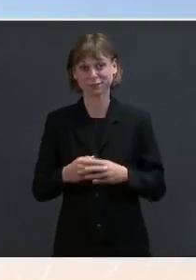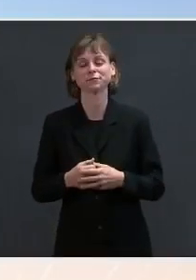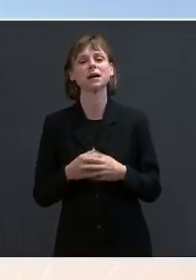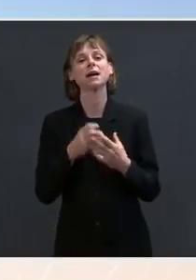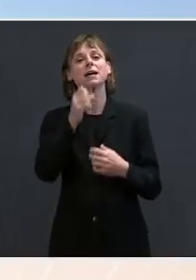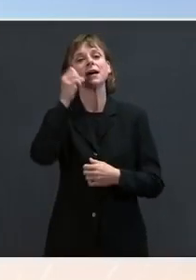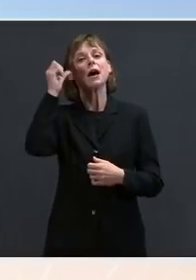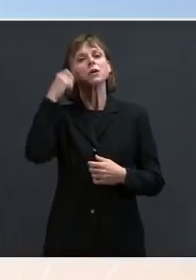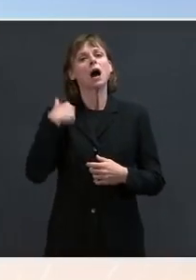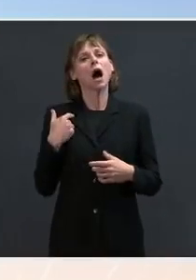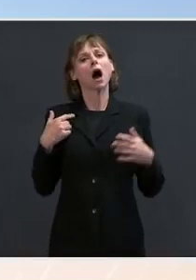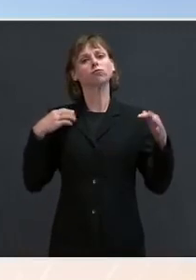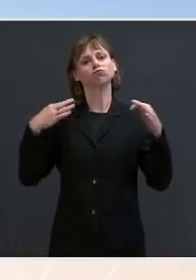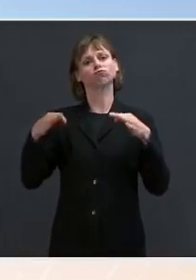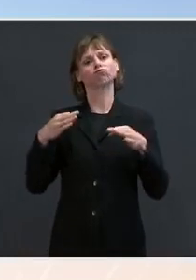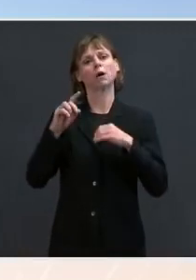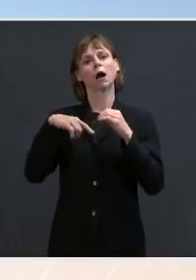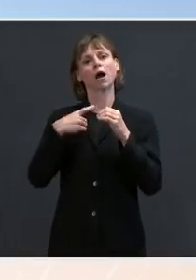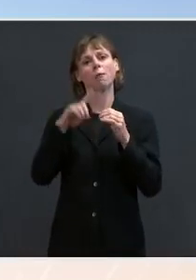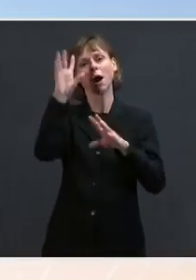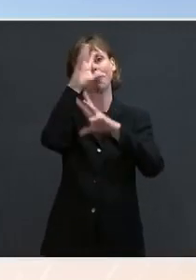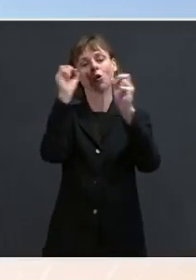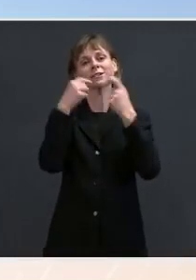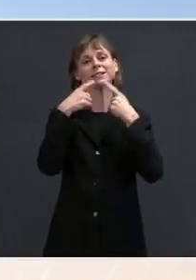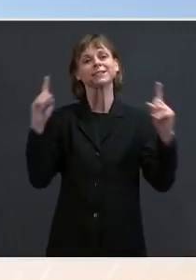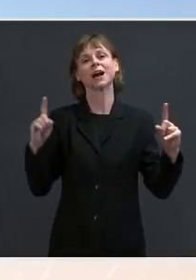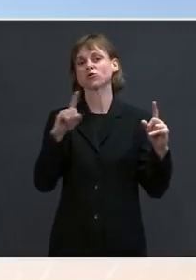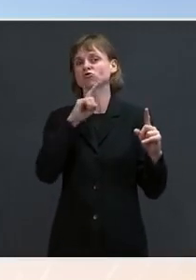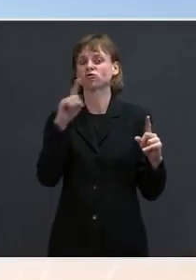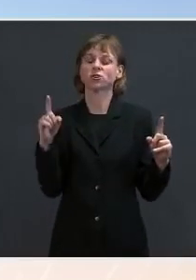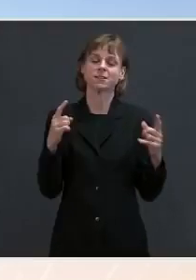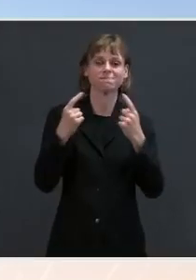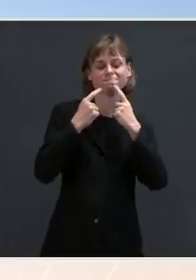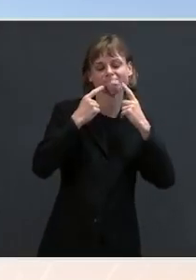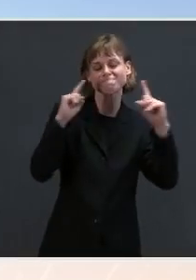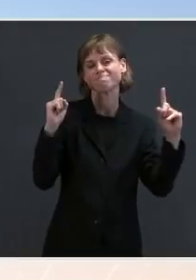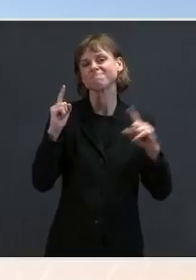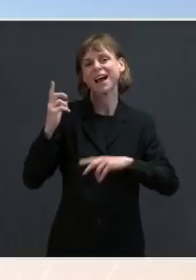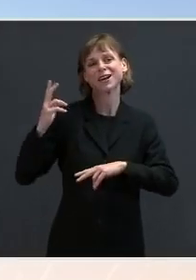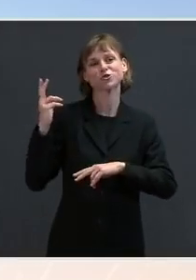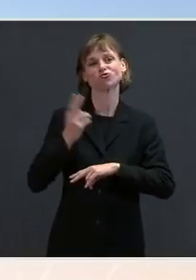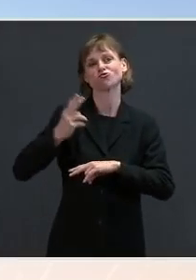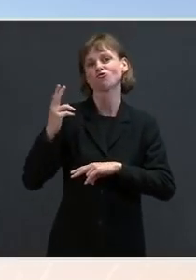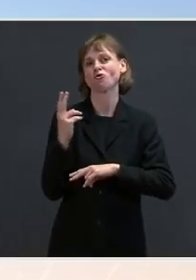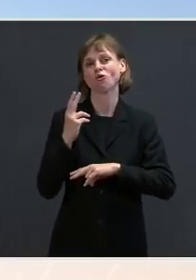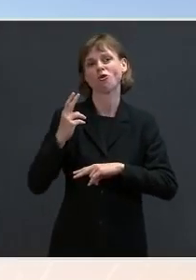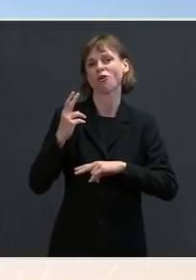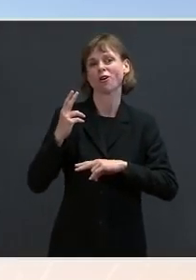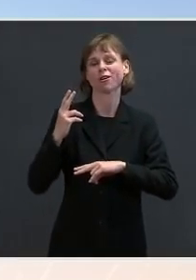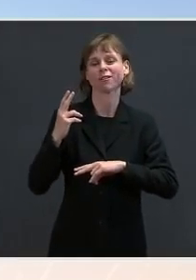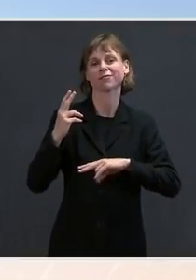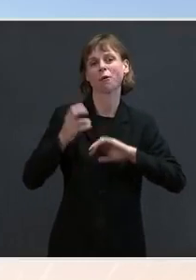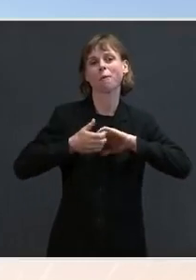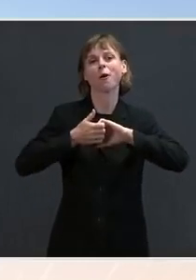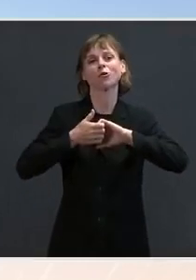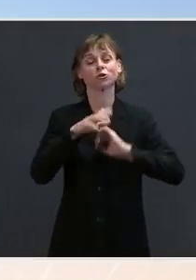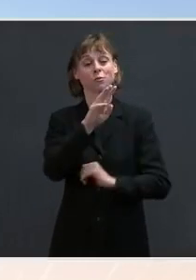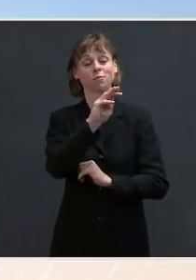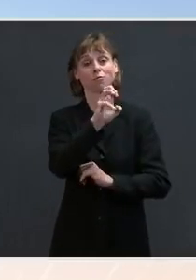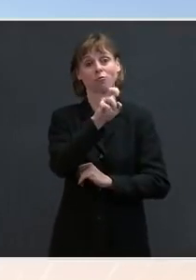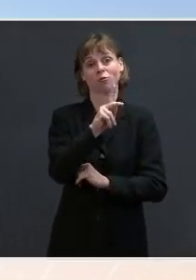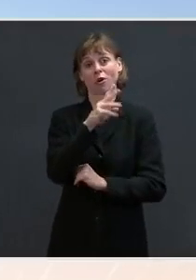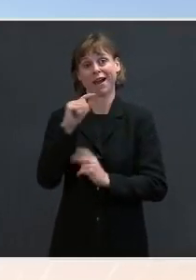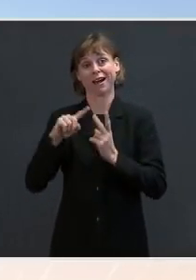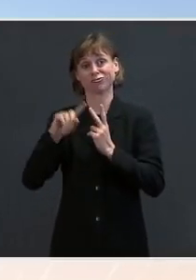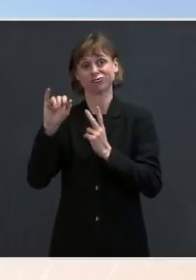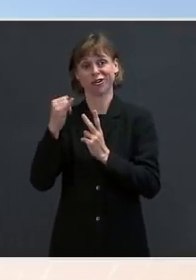Yesterday I discussed the president's announcement about the historic partnership between Merck and Johnson & Johnson to produce more COVID-19 vaccines, and of